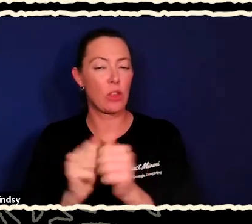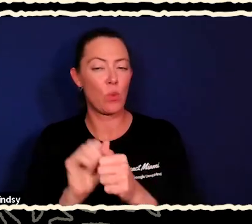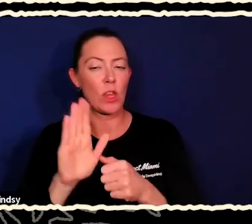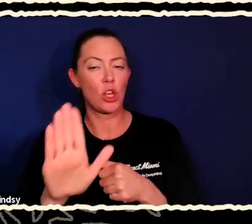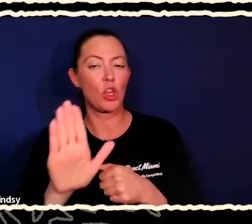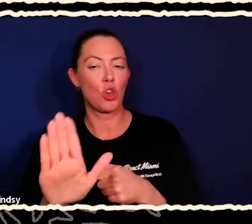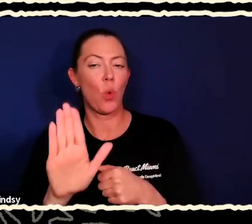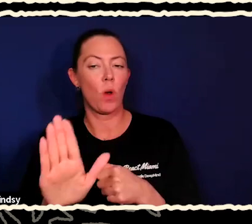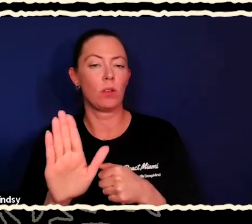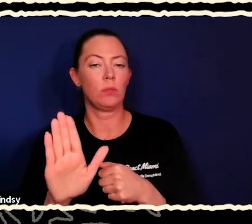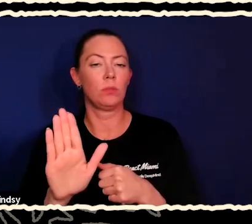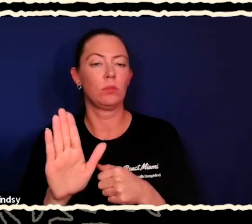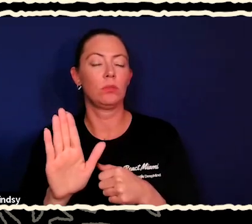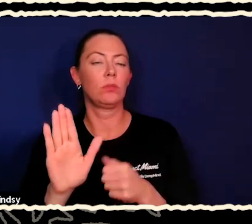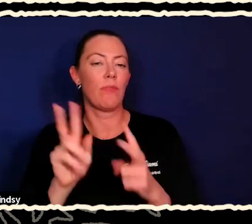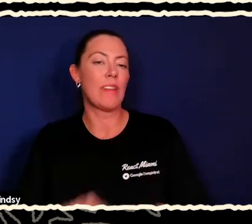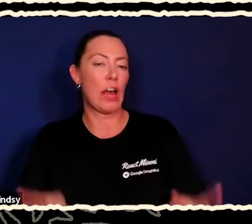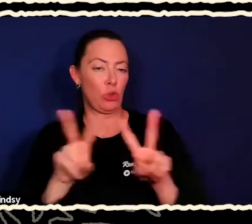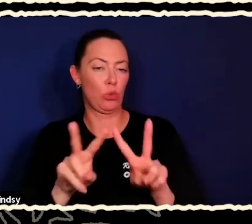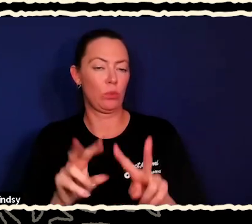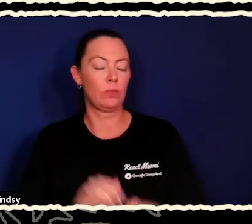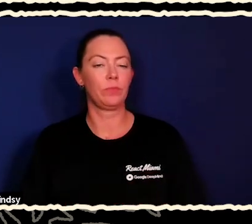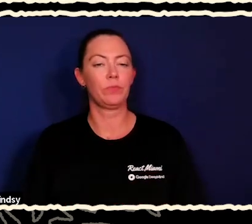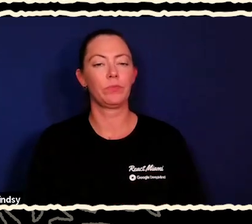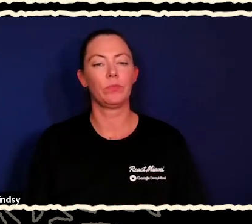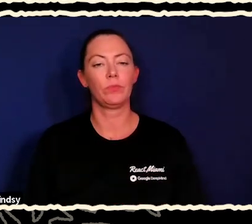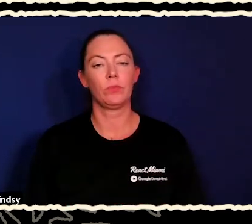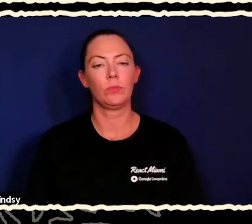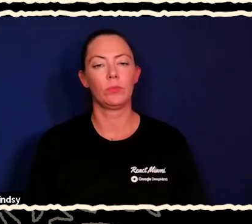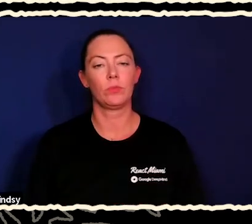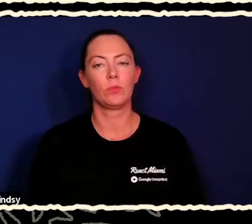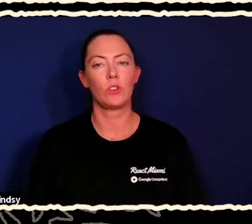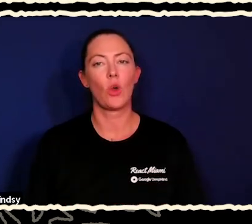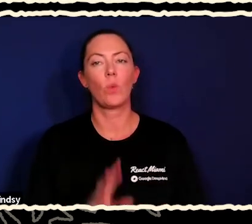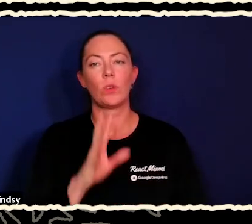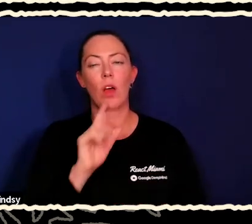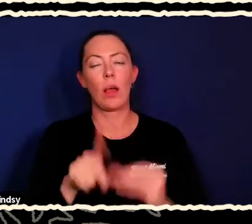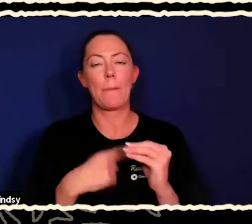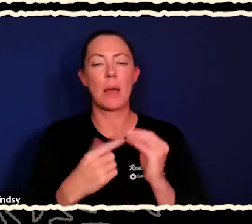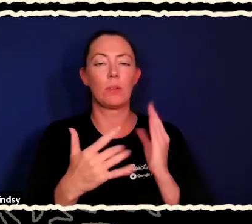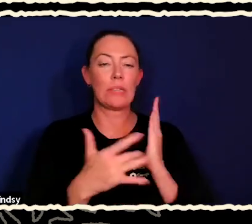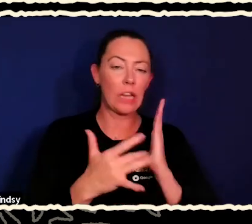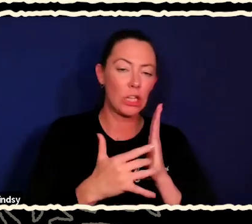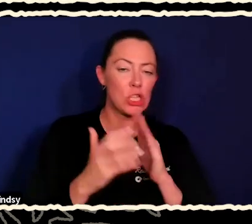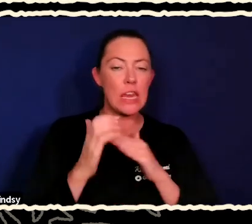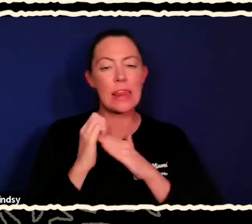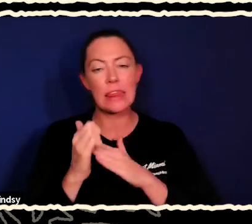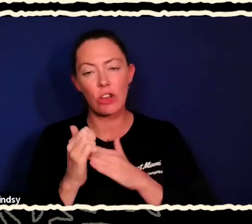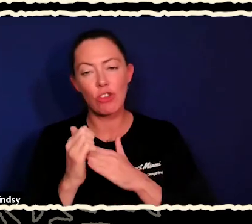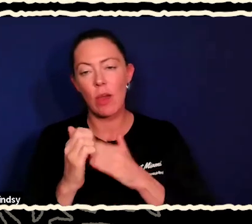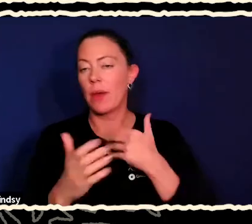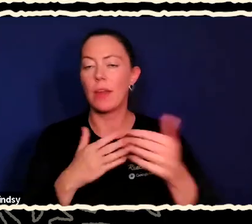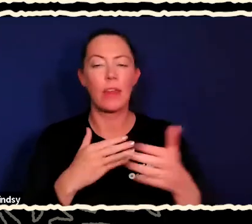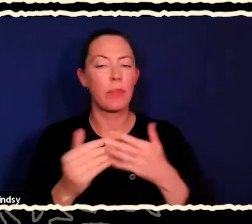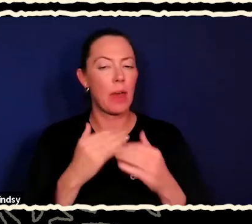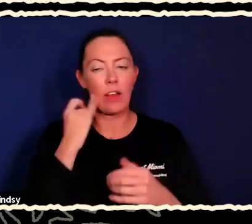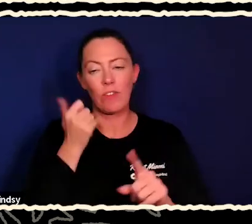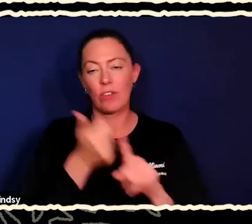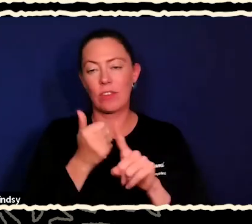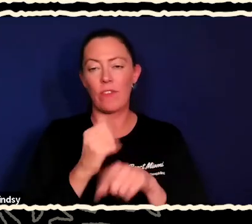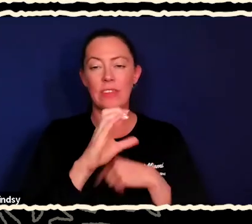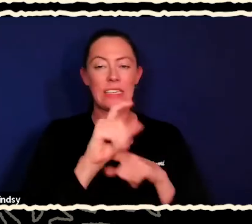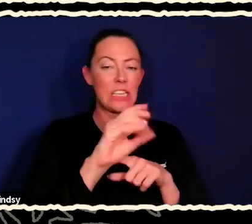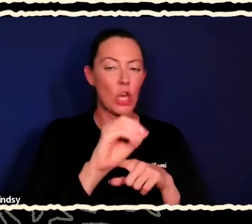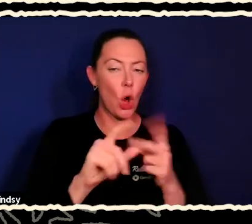I operate under this idea that technology leadership, whether you're a CTO, a team lead, a